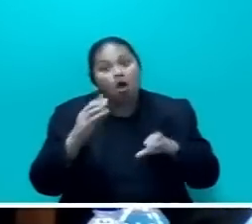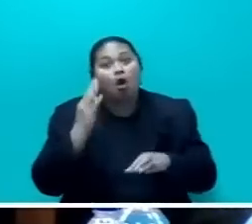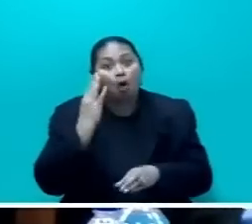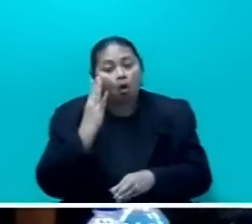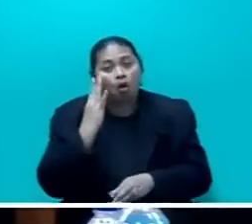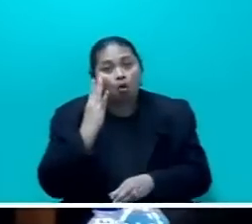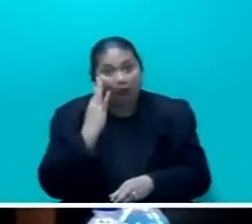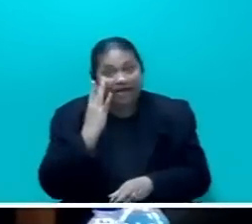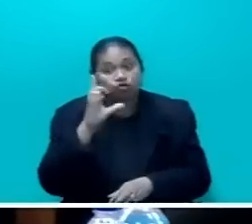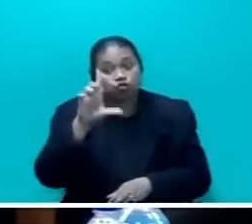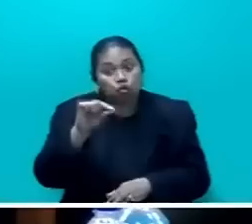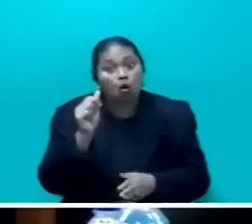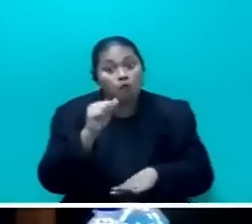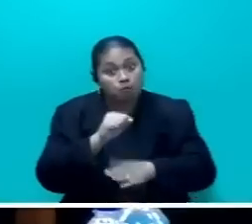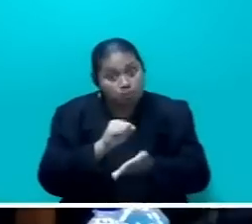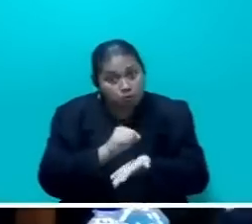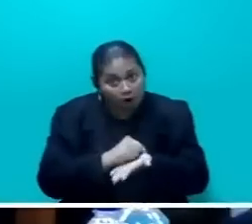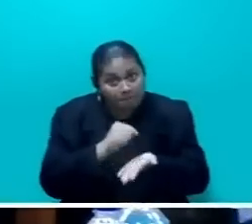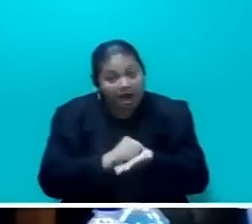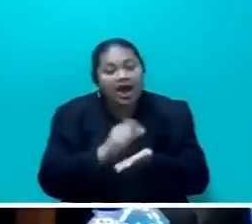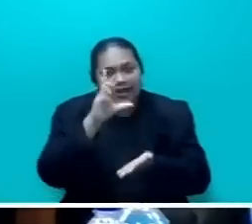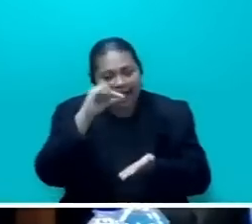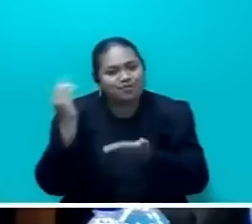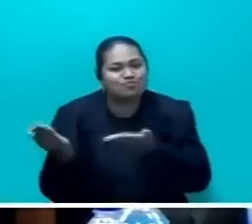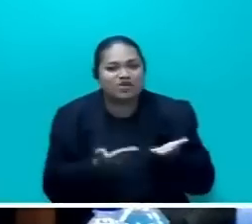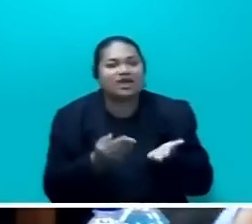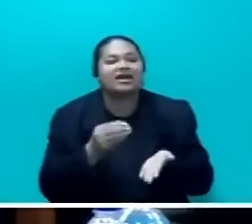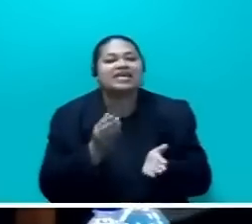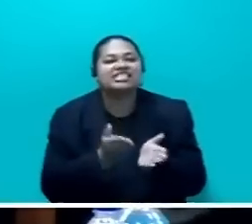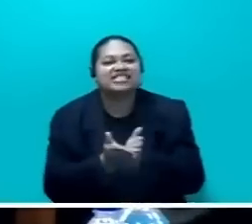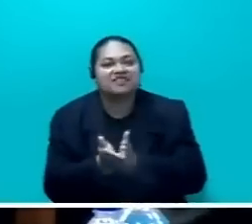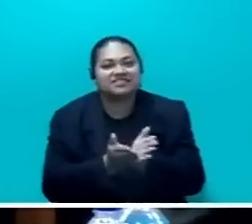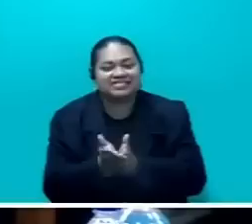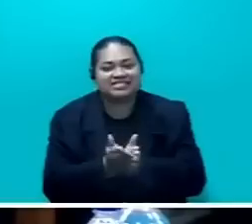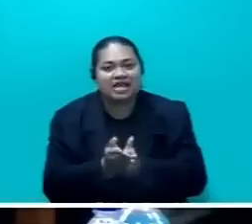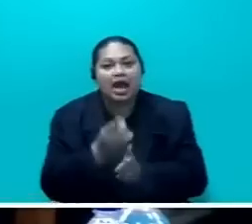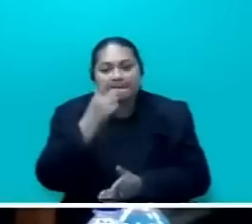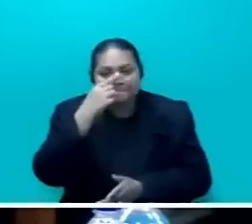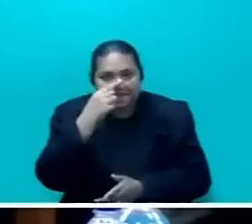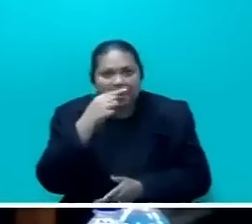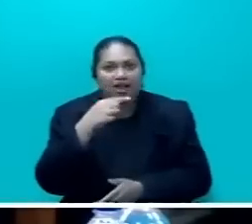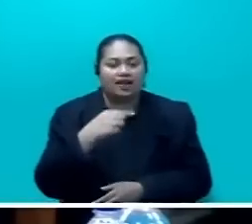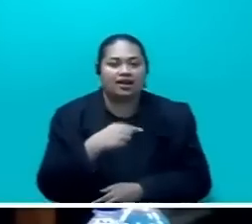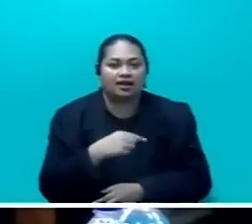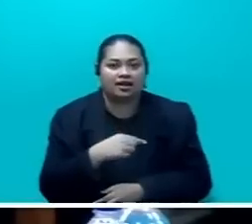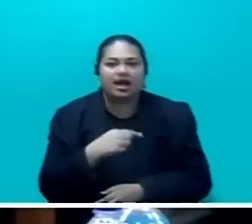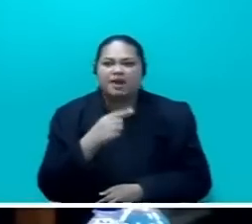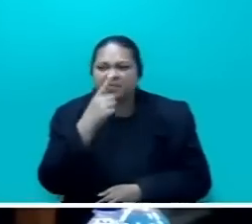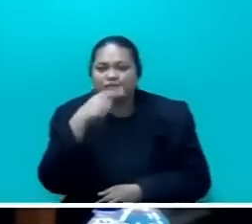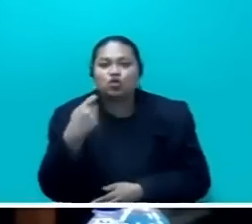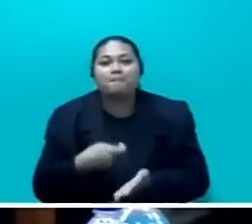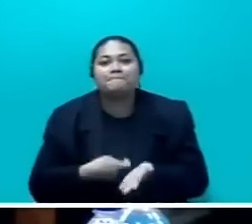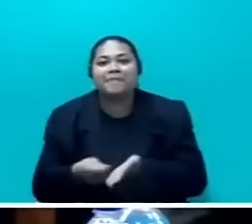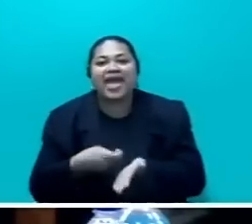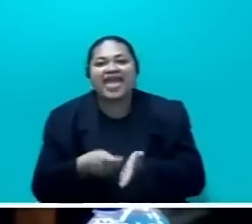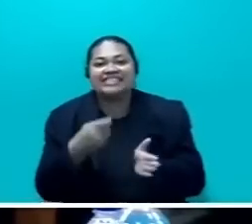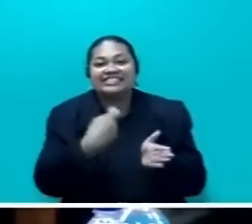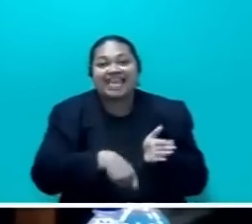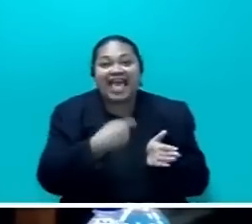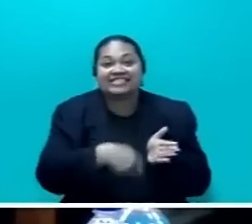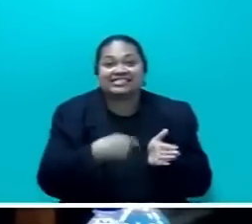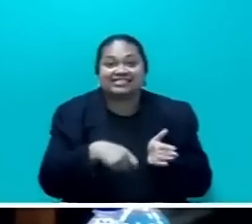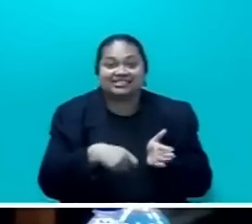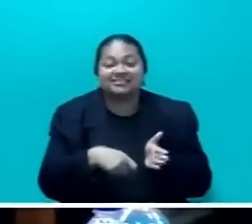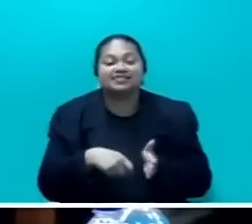Mr. Speaker, we will bring the services back that the people, the ratepayers, need in this country, in the town and